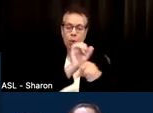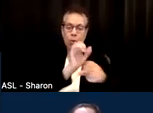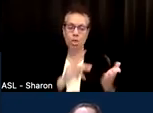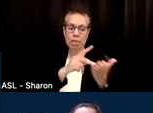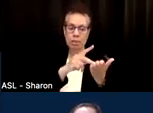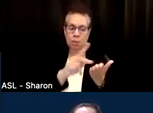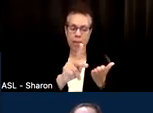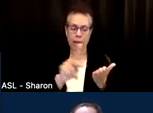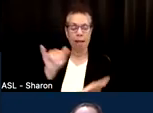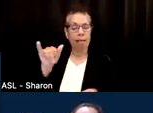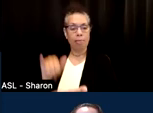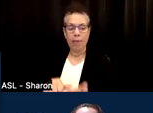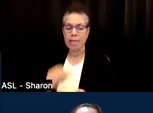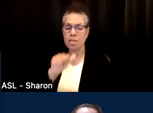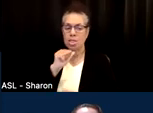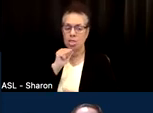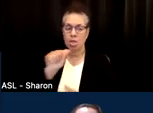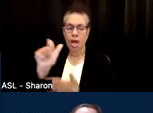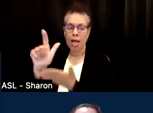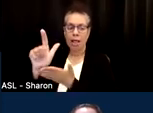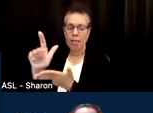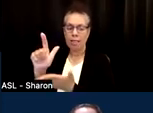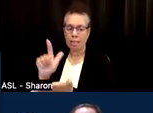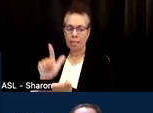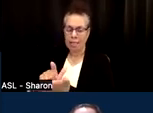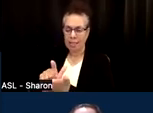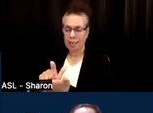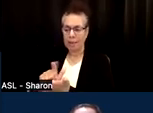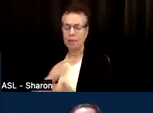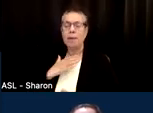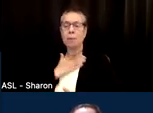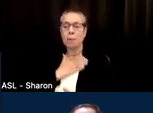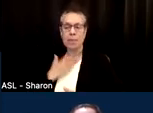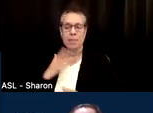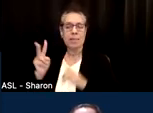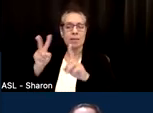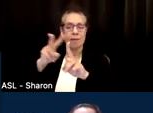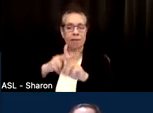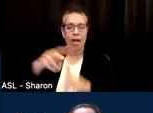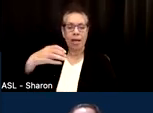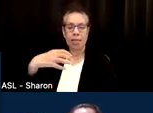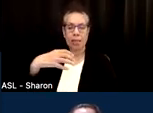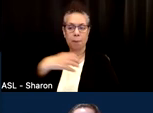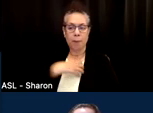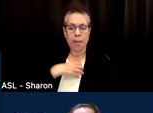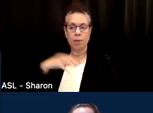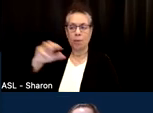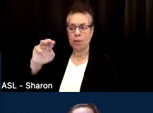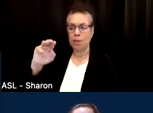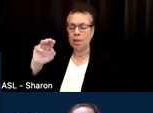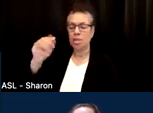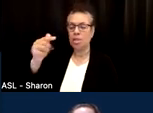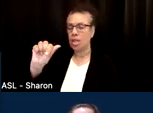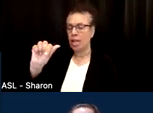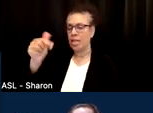not legal. So I would actually encourage you to please go ahead and file a complaint with the Massachusetts Attorney General's office, Fair Labor Division, and